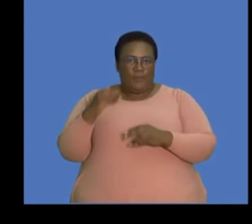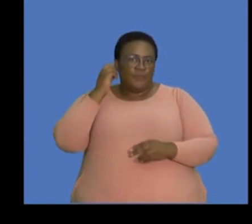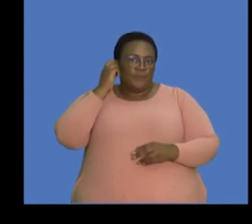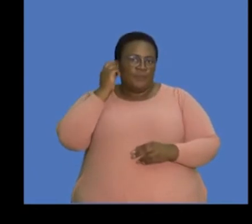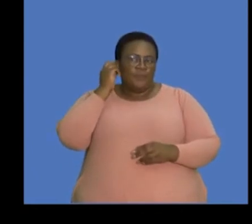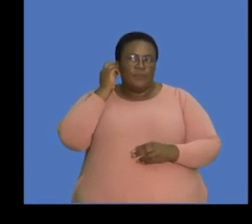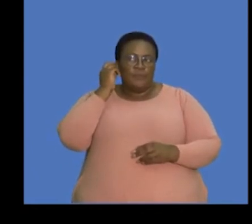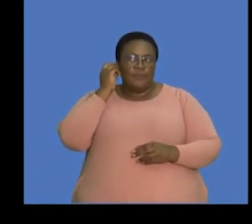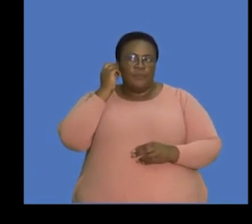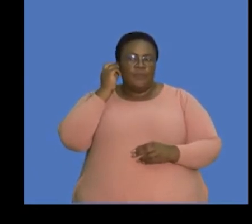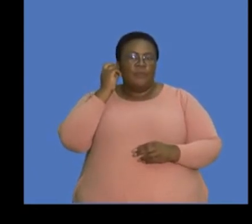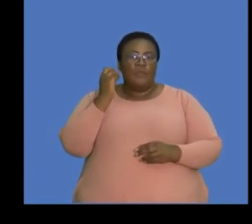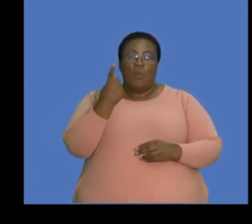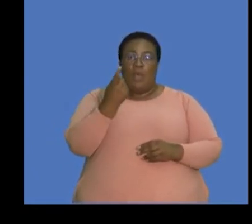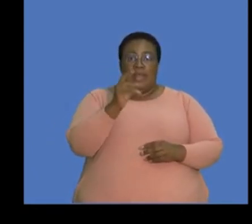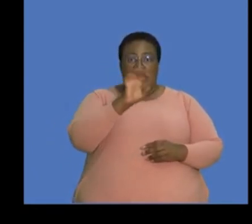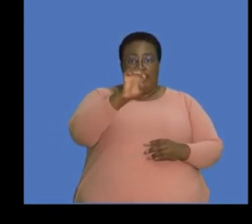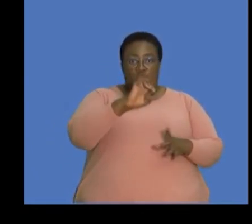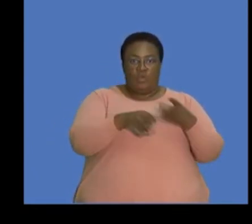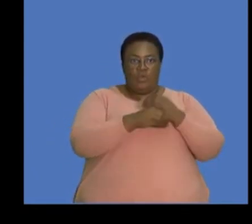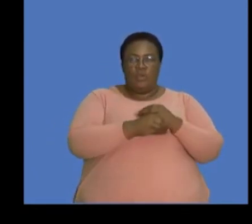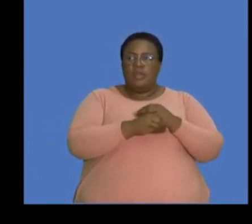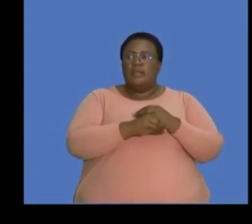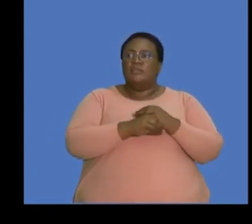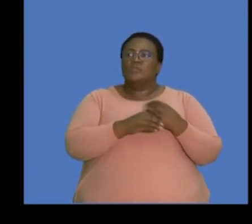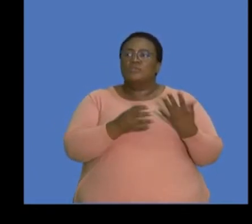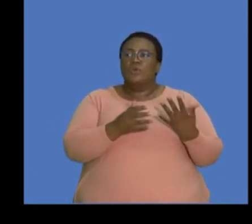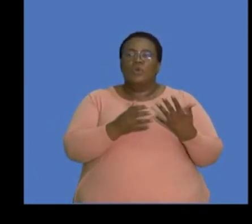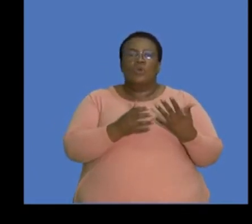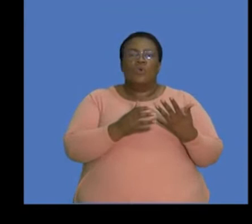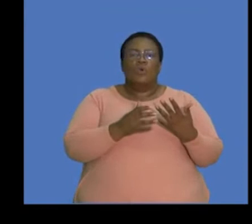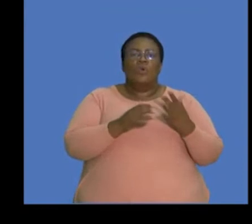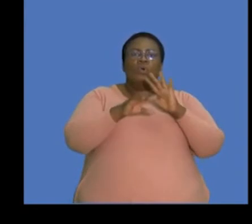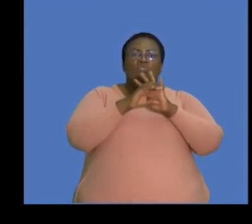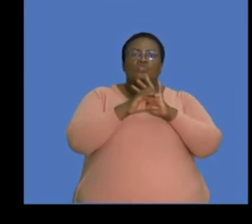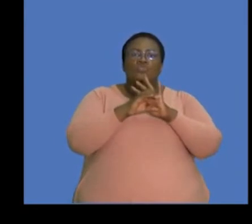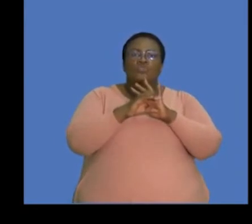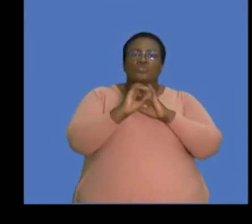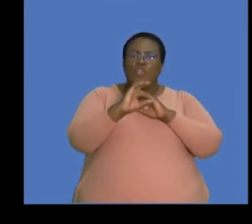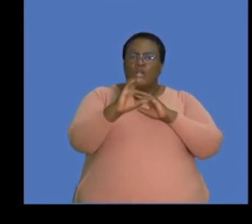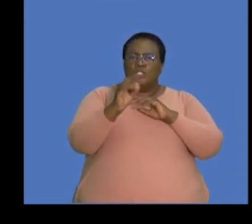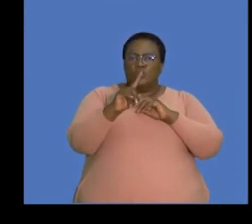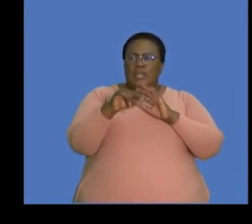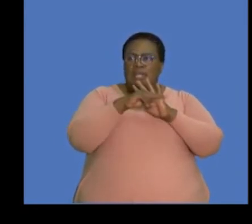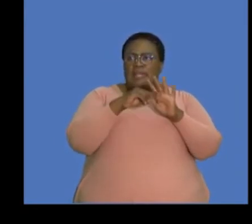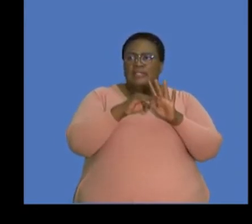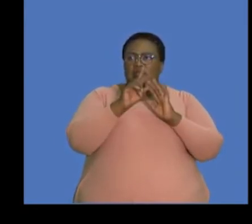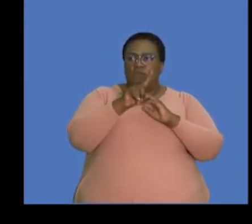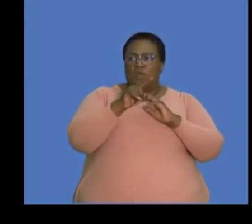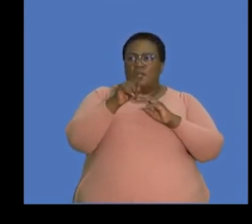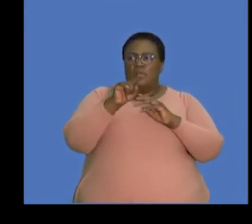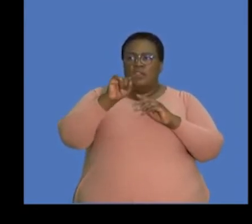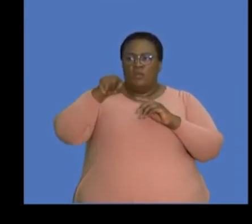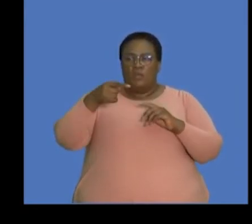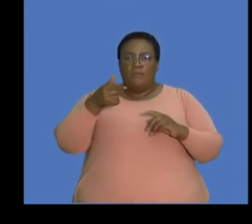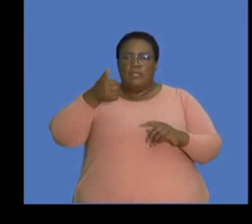So there is one electron that was added. Okay. What's the charge of this extra electron? Negative 1,6 times